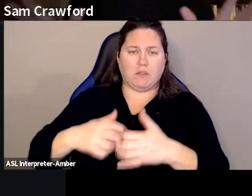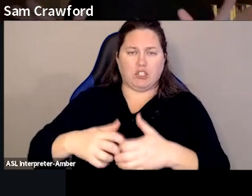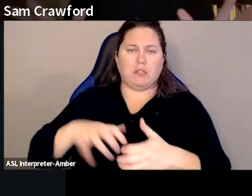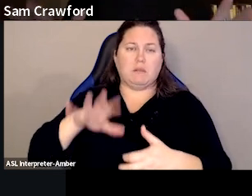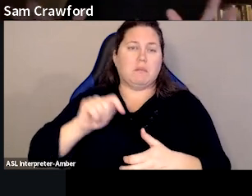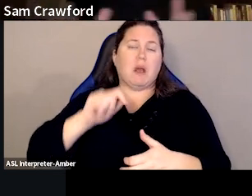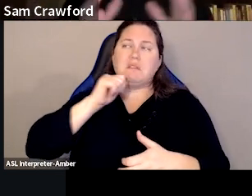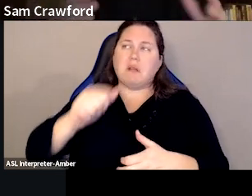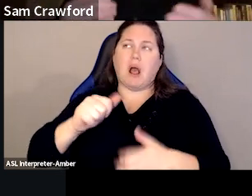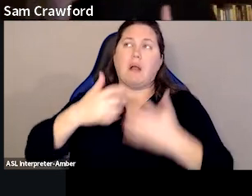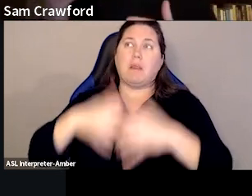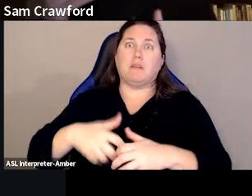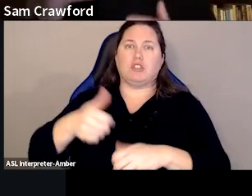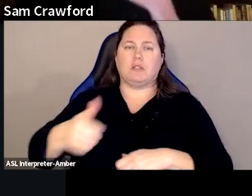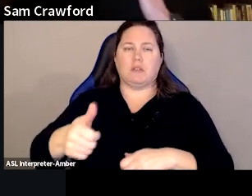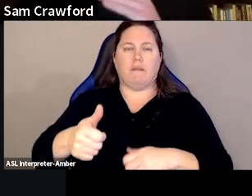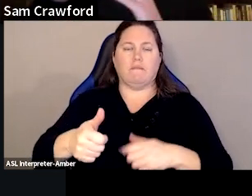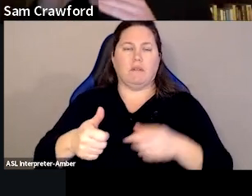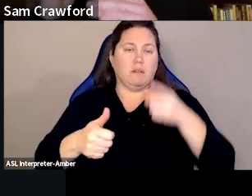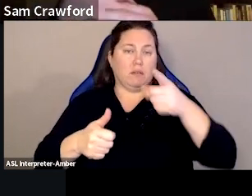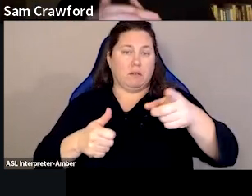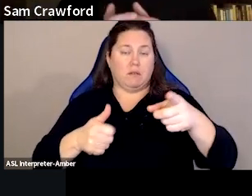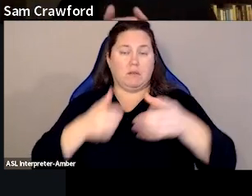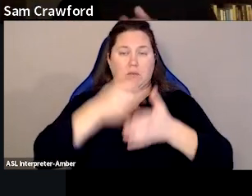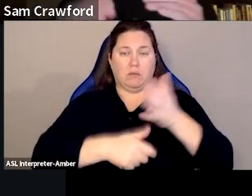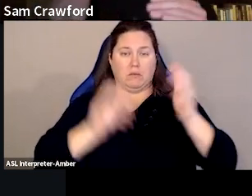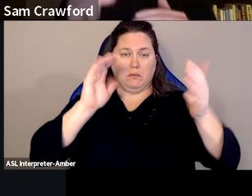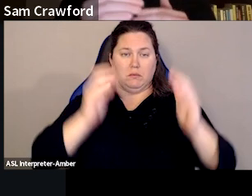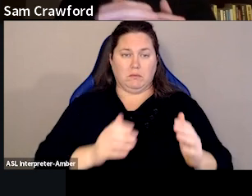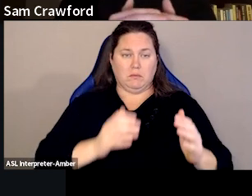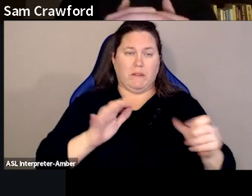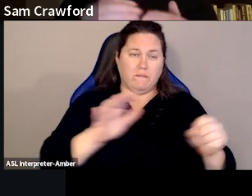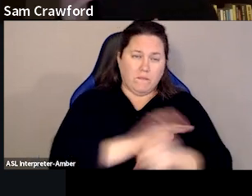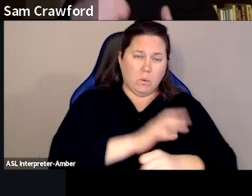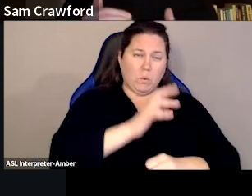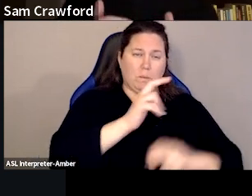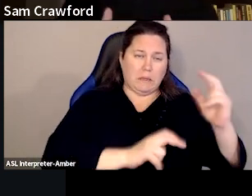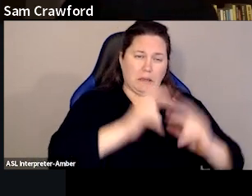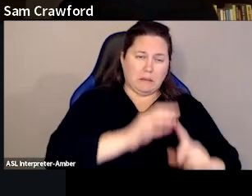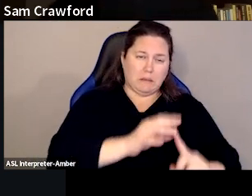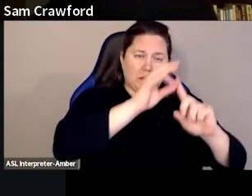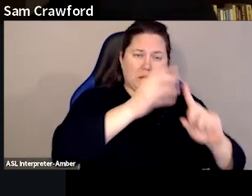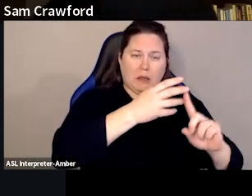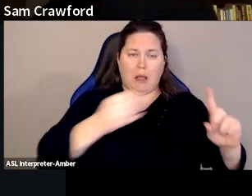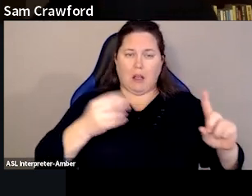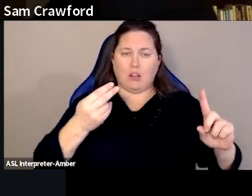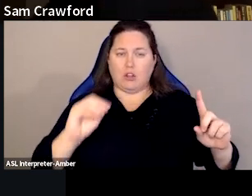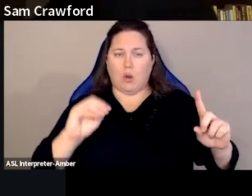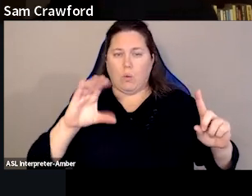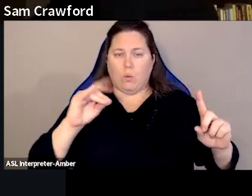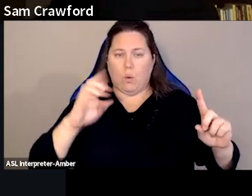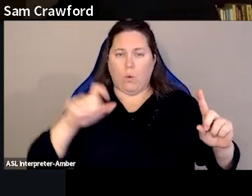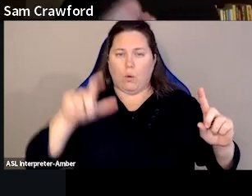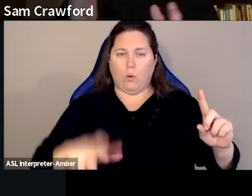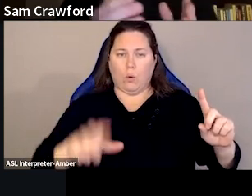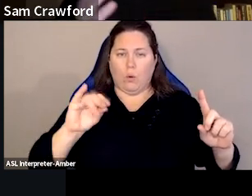really brief cost comparison of a completely custom build versus a no-code / a low-code build. As